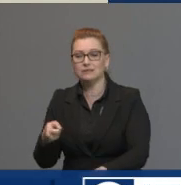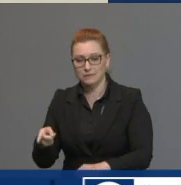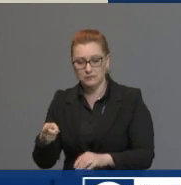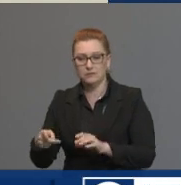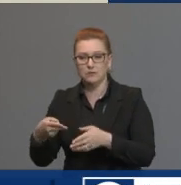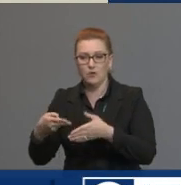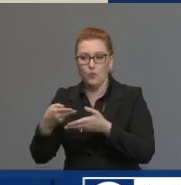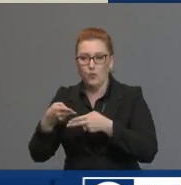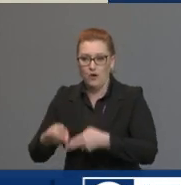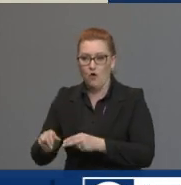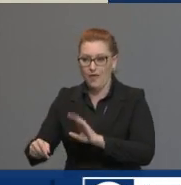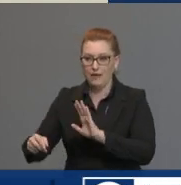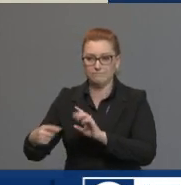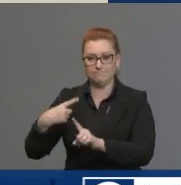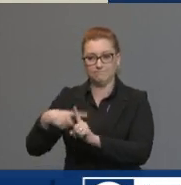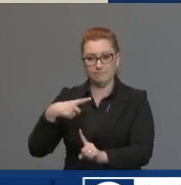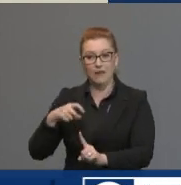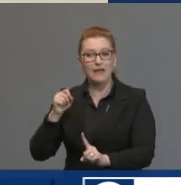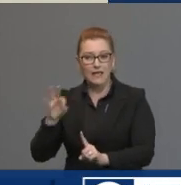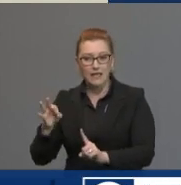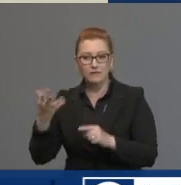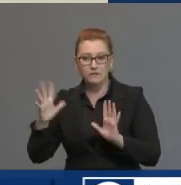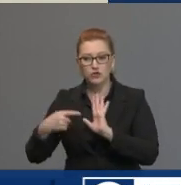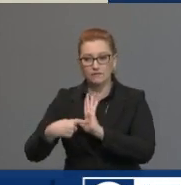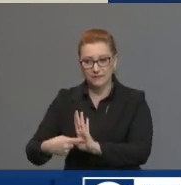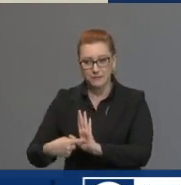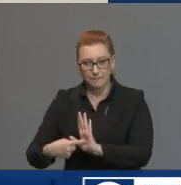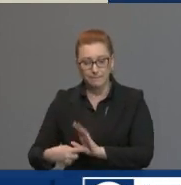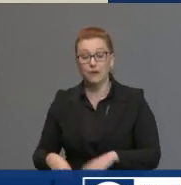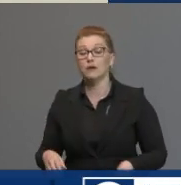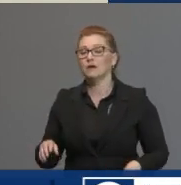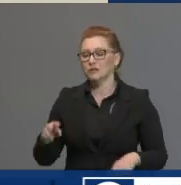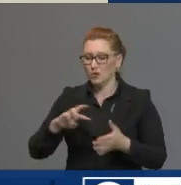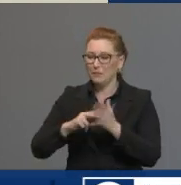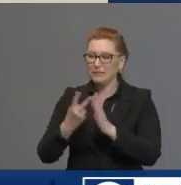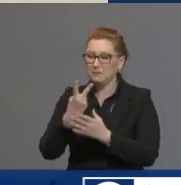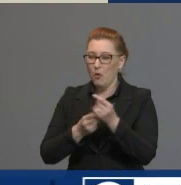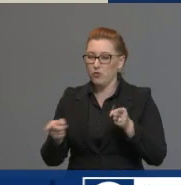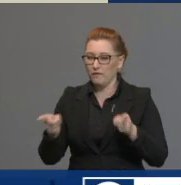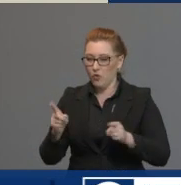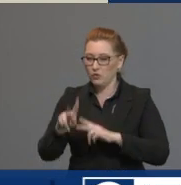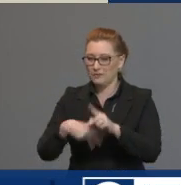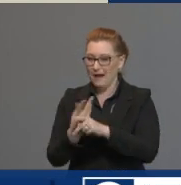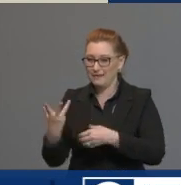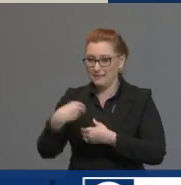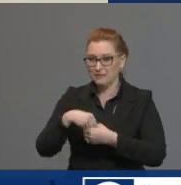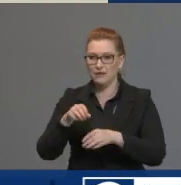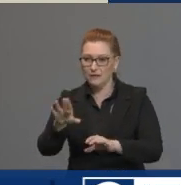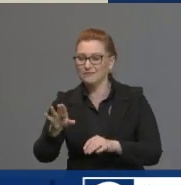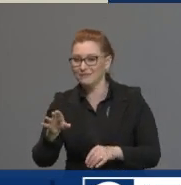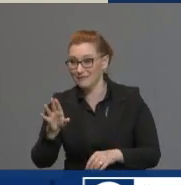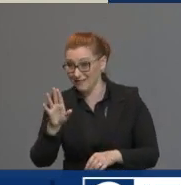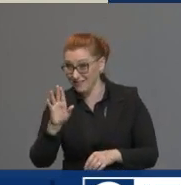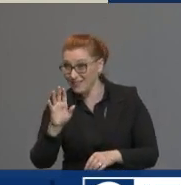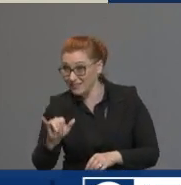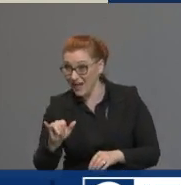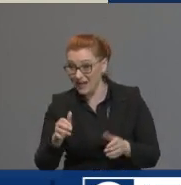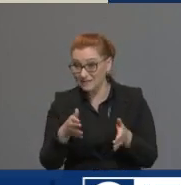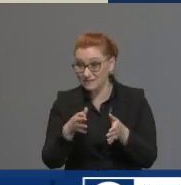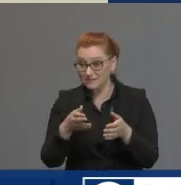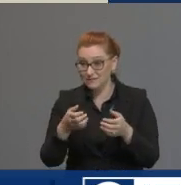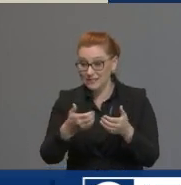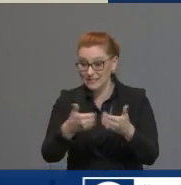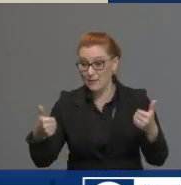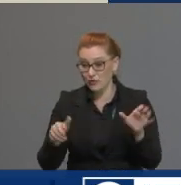they're showing symptoms consistent with. So it will contain both of those types of cases. And I'll take the data question back